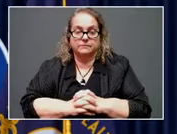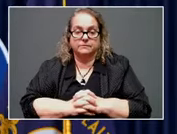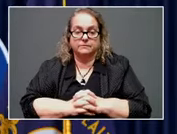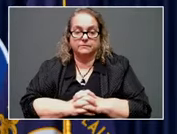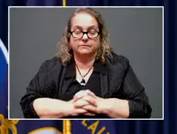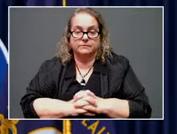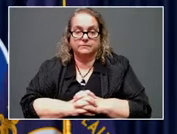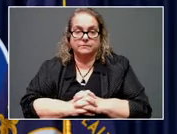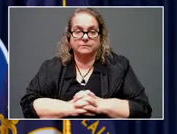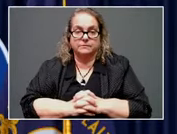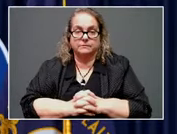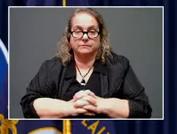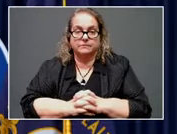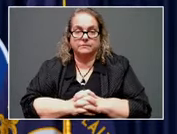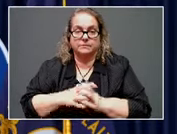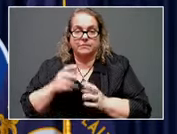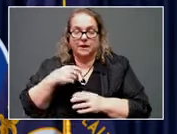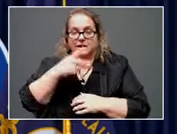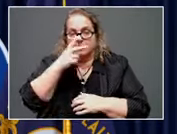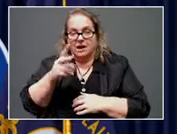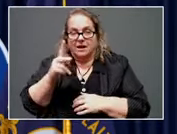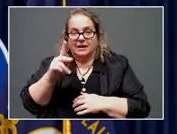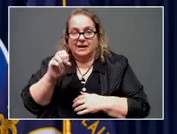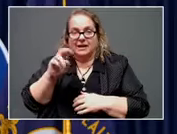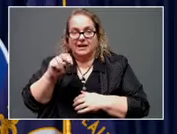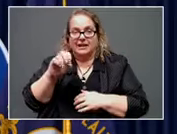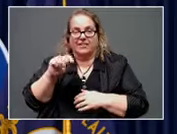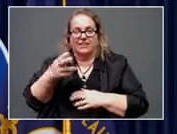I saw Kenneth here today, but this is not his fault.